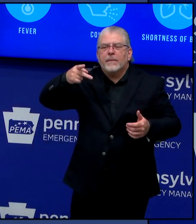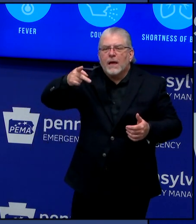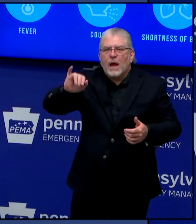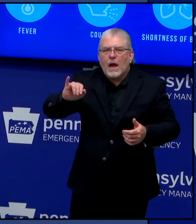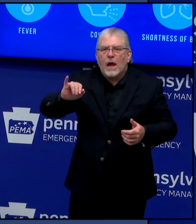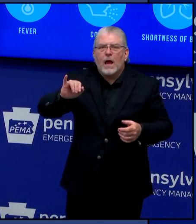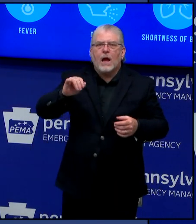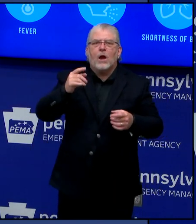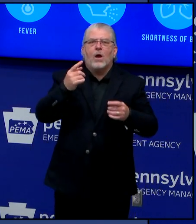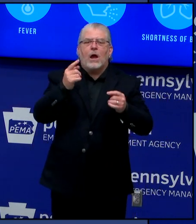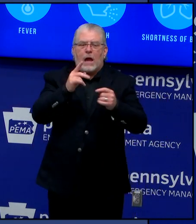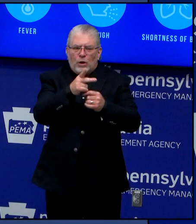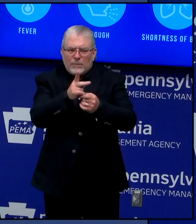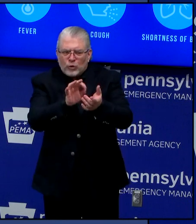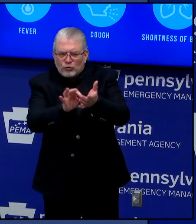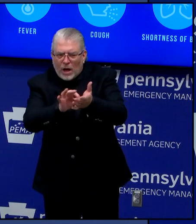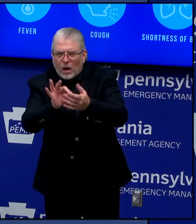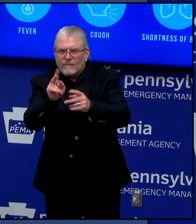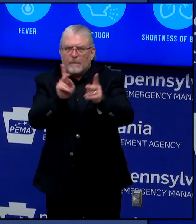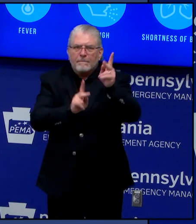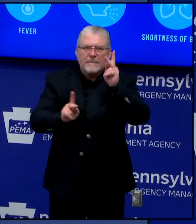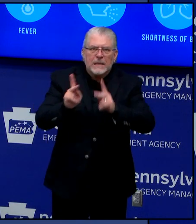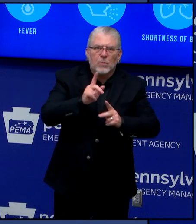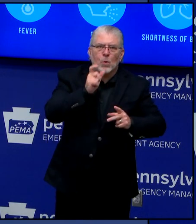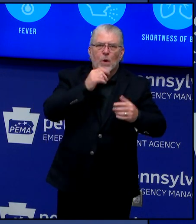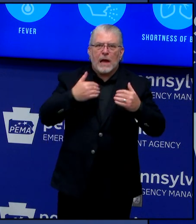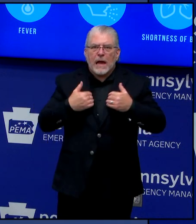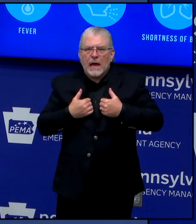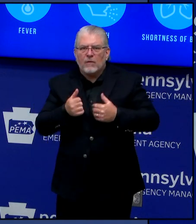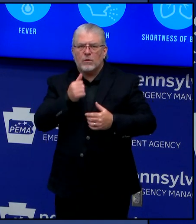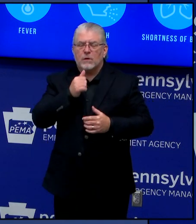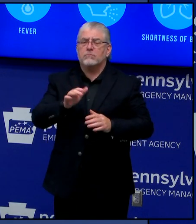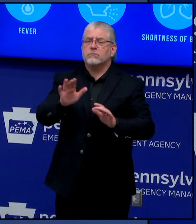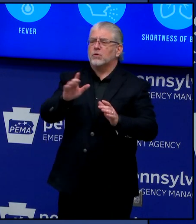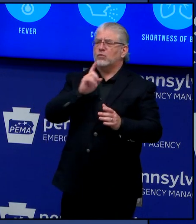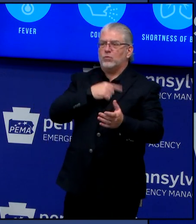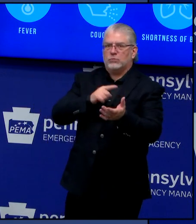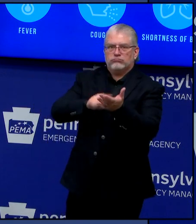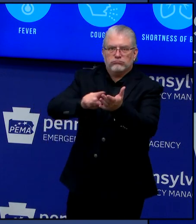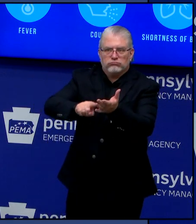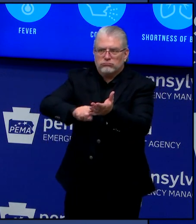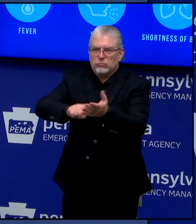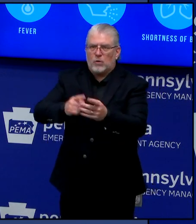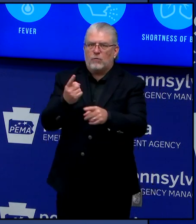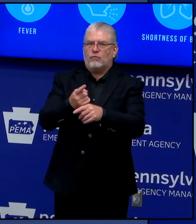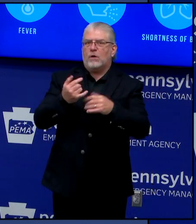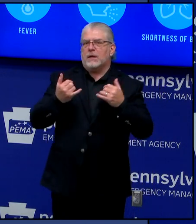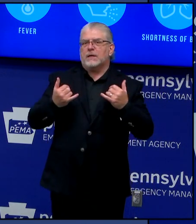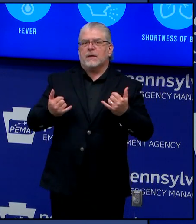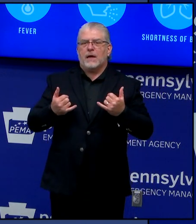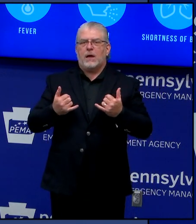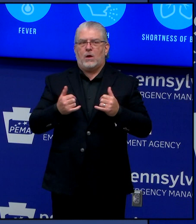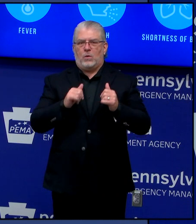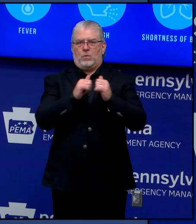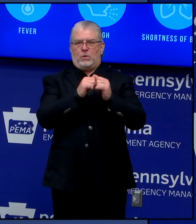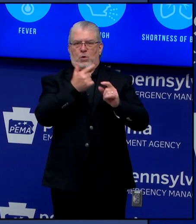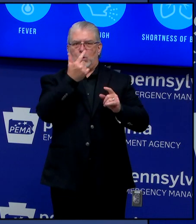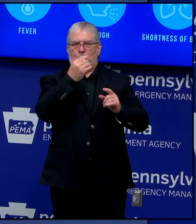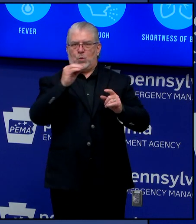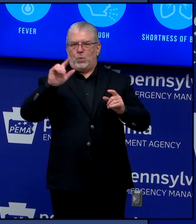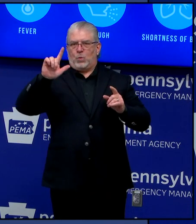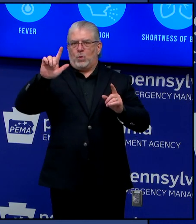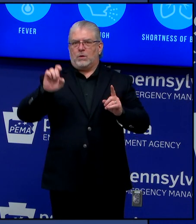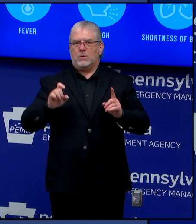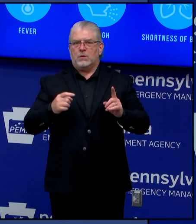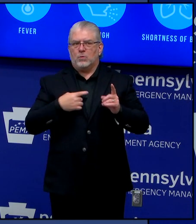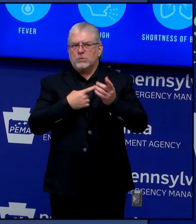now. I believe we're getting very ready to work out a contract with them, and then we'll announce it.